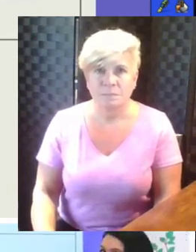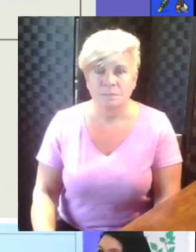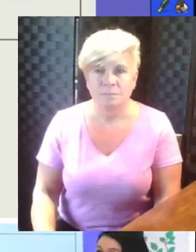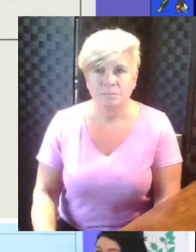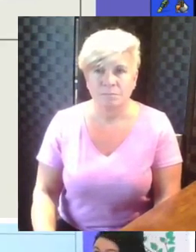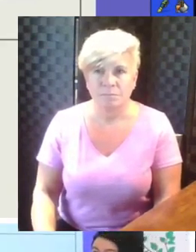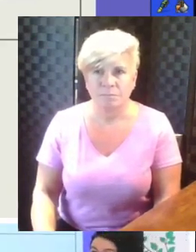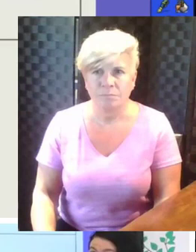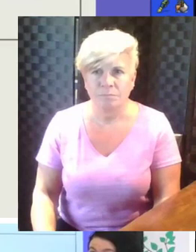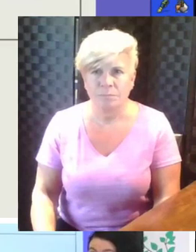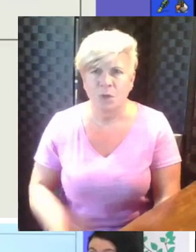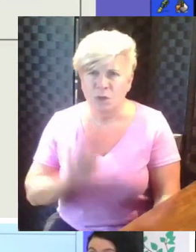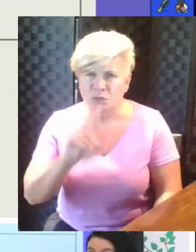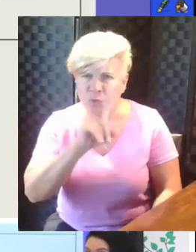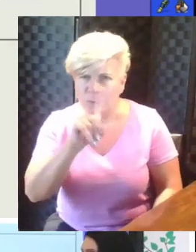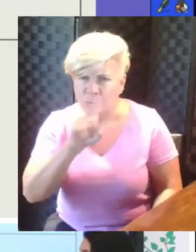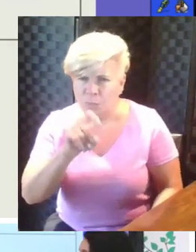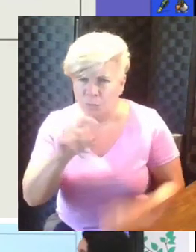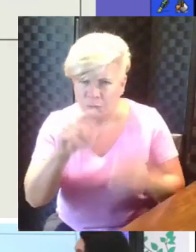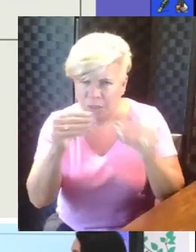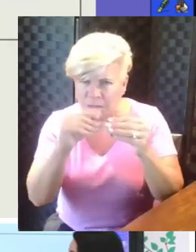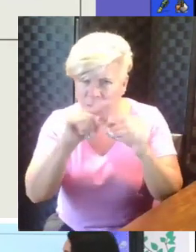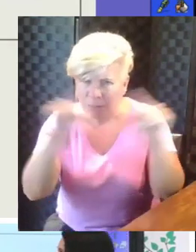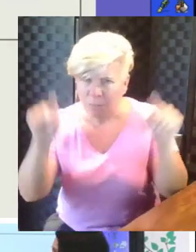What did your equation look like?